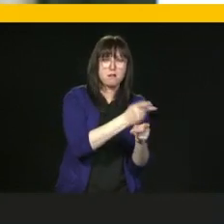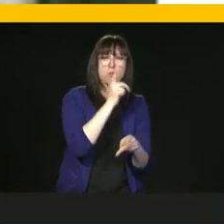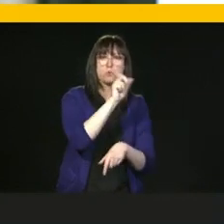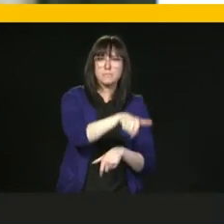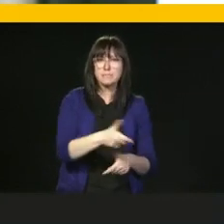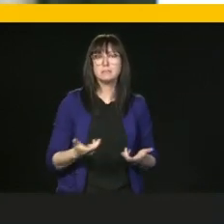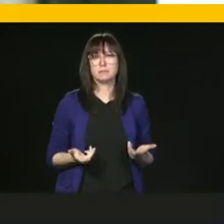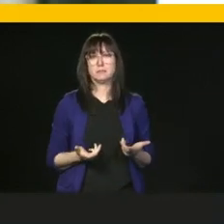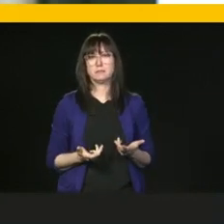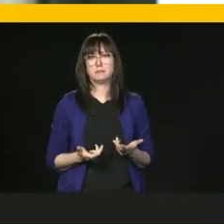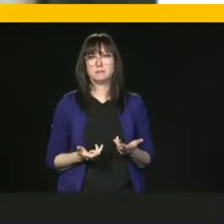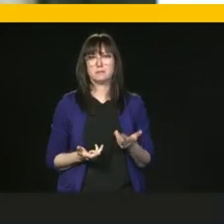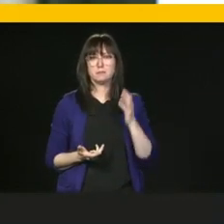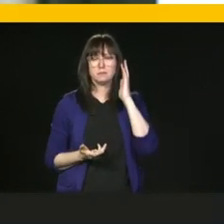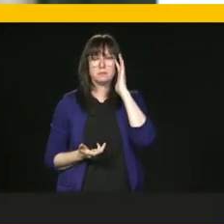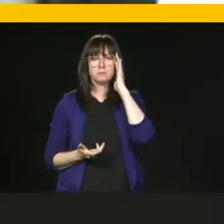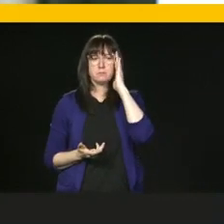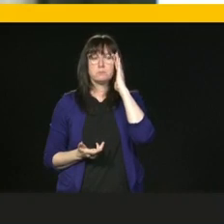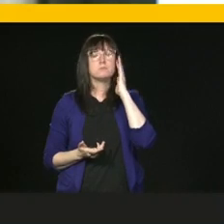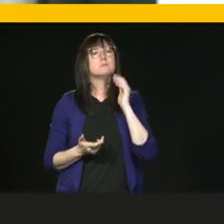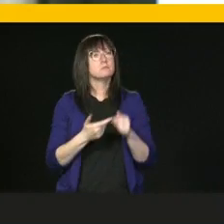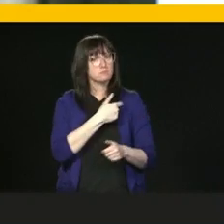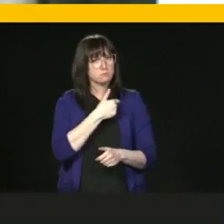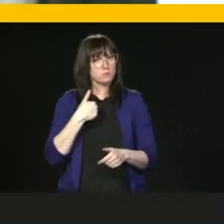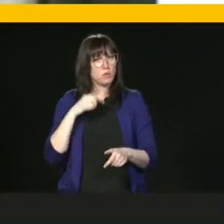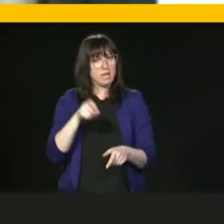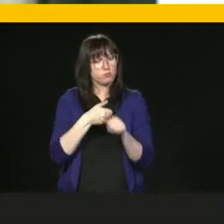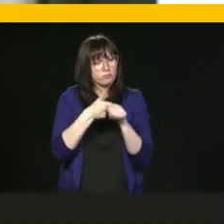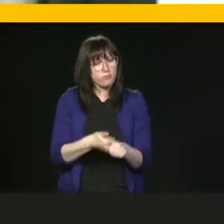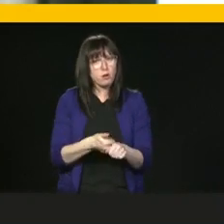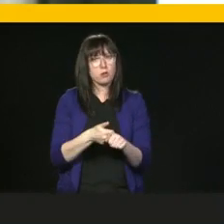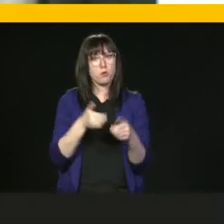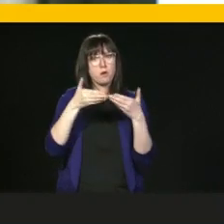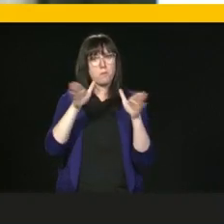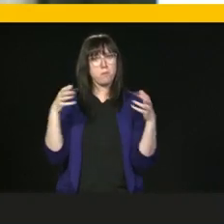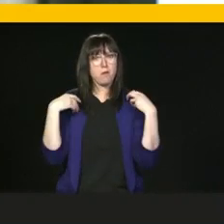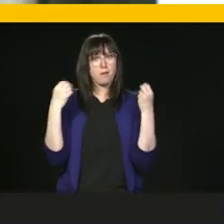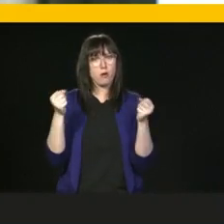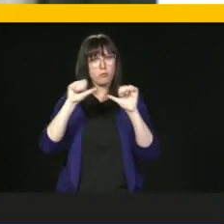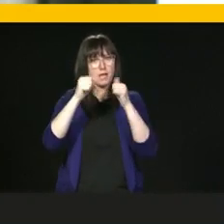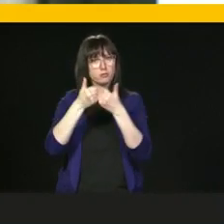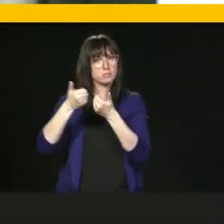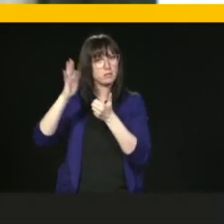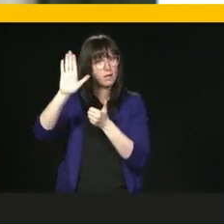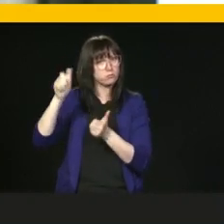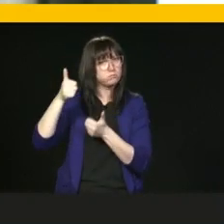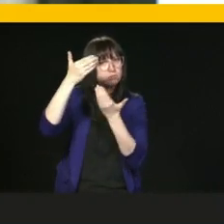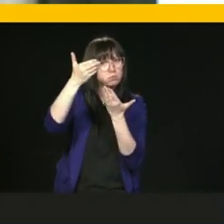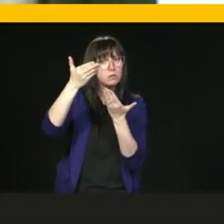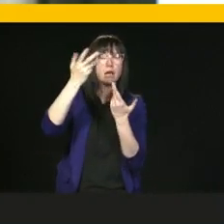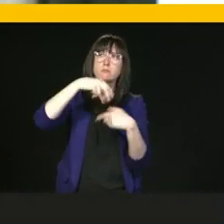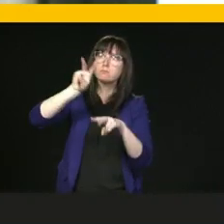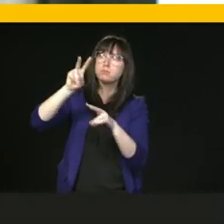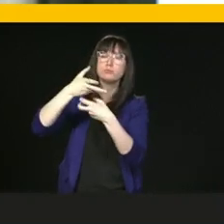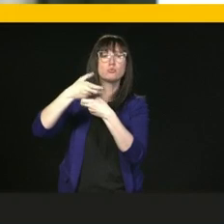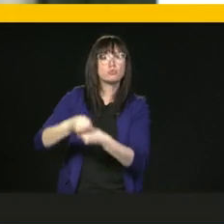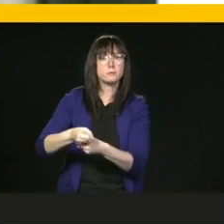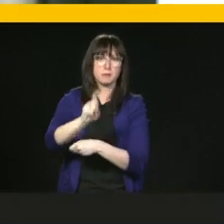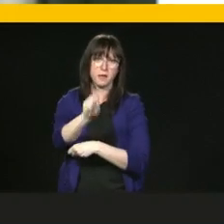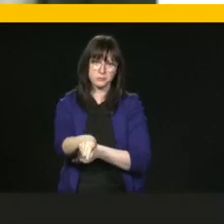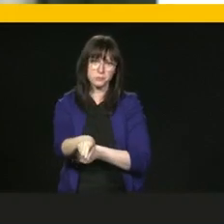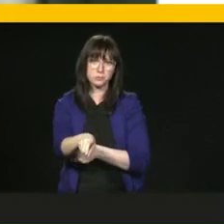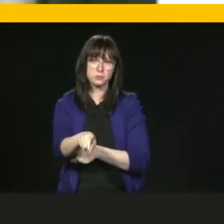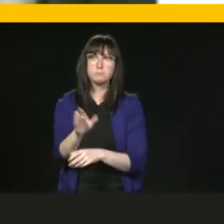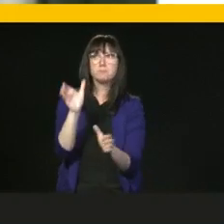help. Please follow the recommendations of our public health officials. We have to trust them, and we